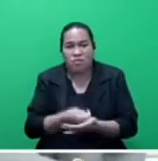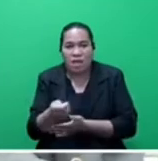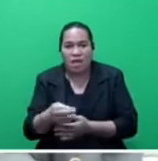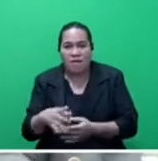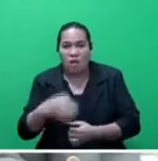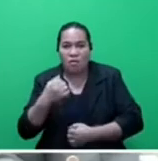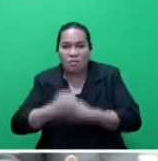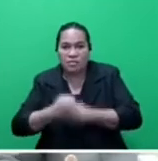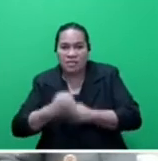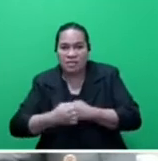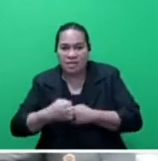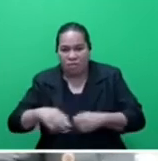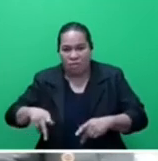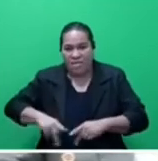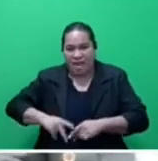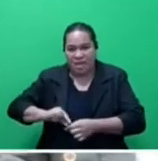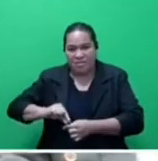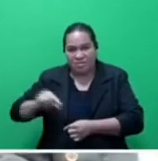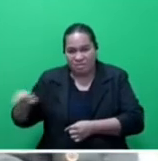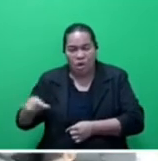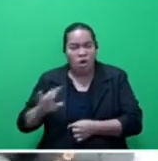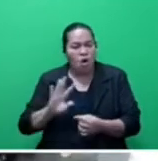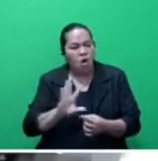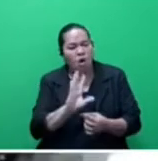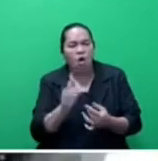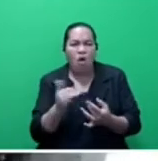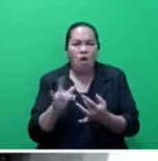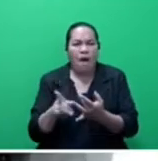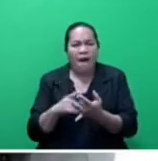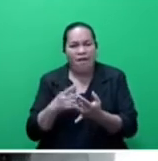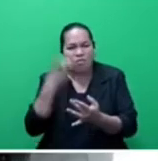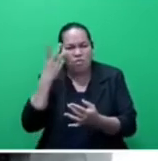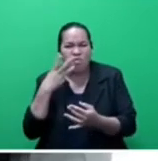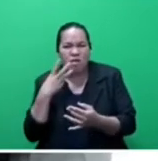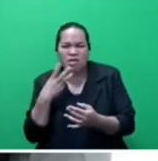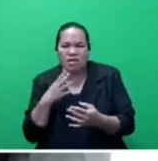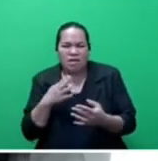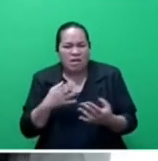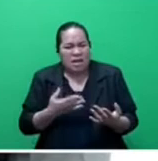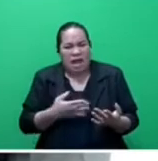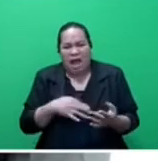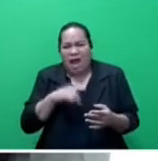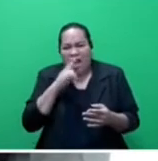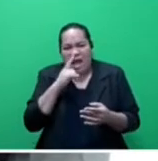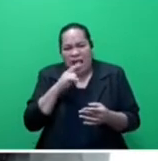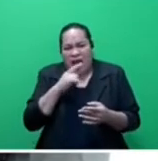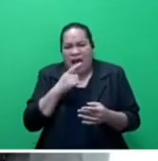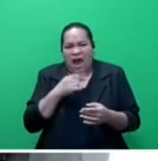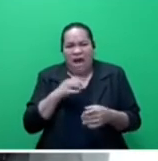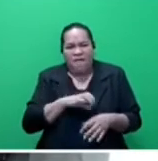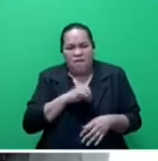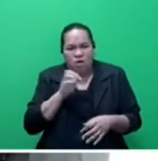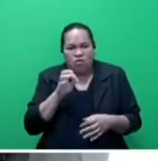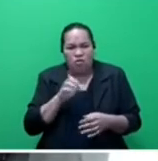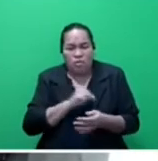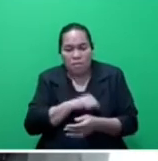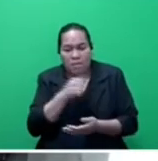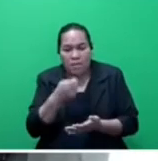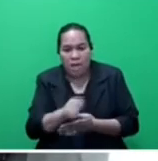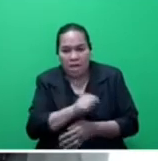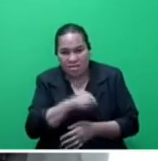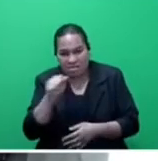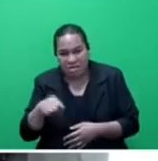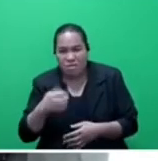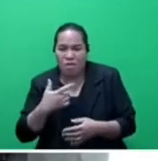body, or that housing is so bad families live in congested homes? As the Bible admonishes